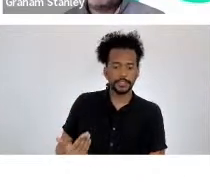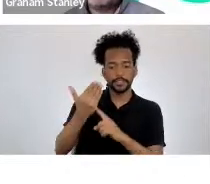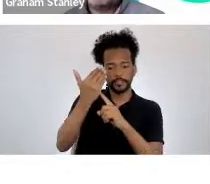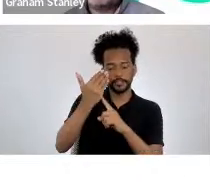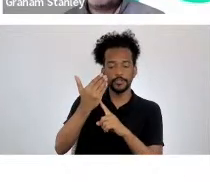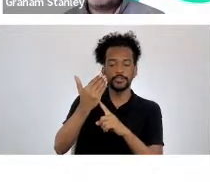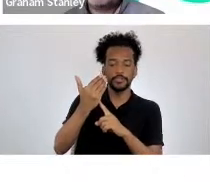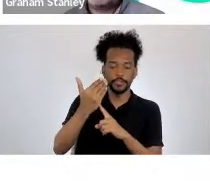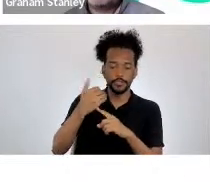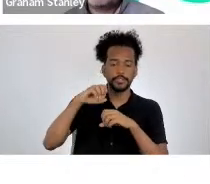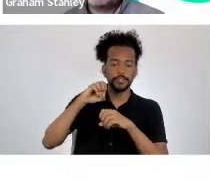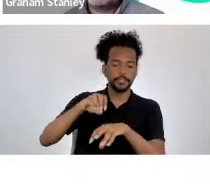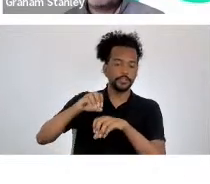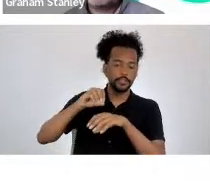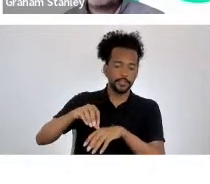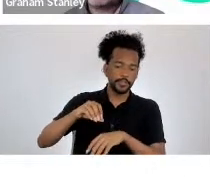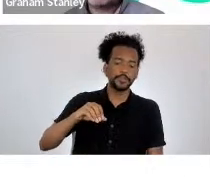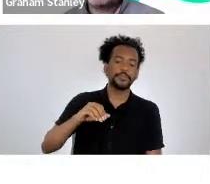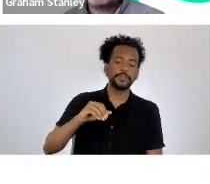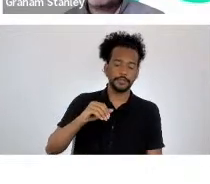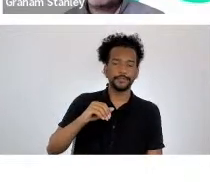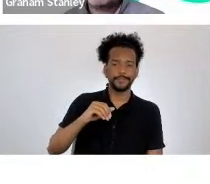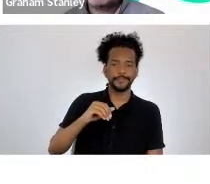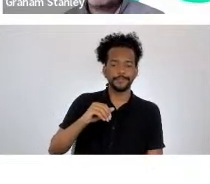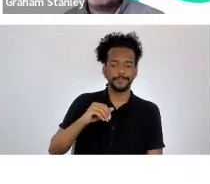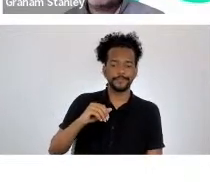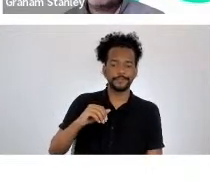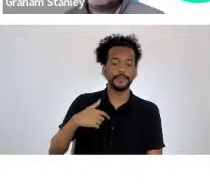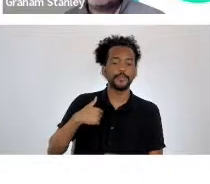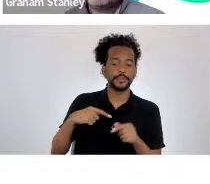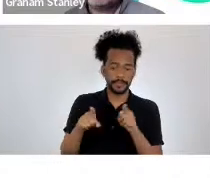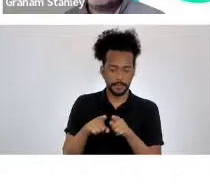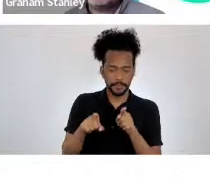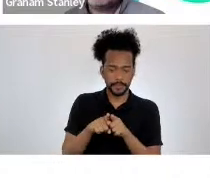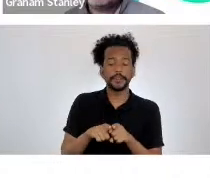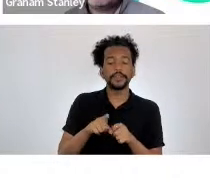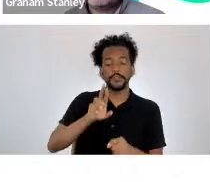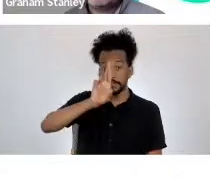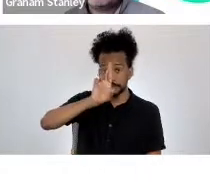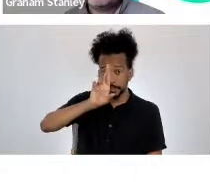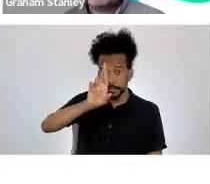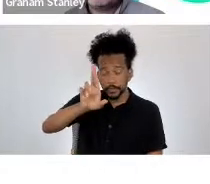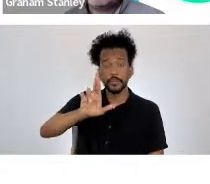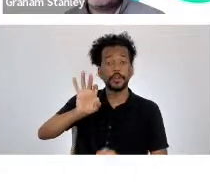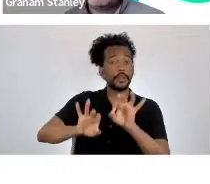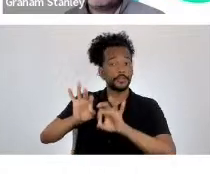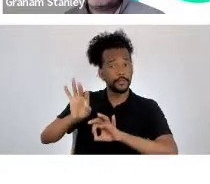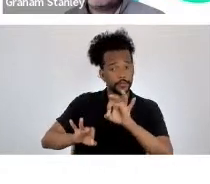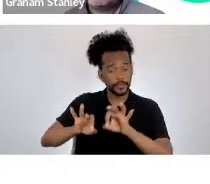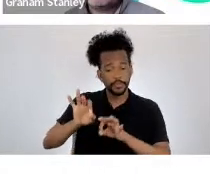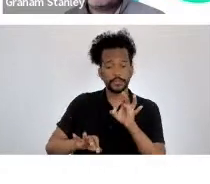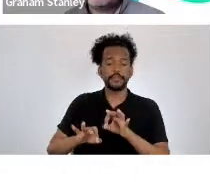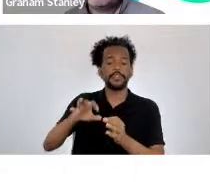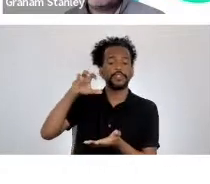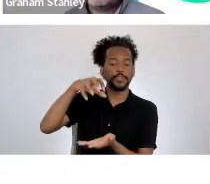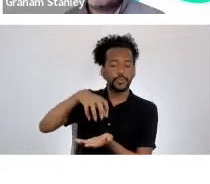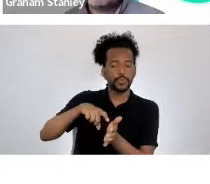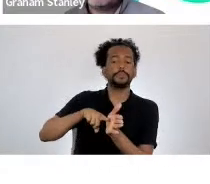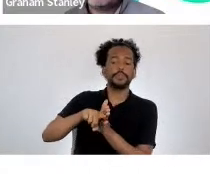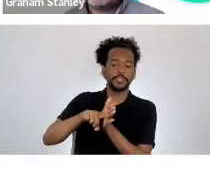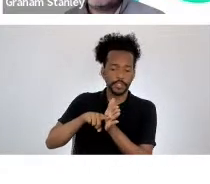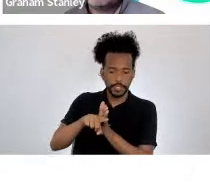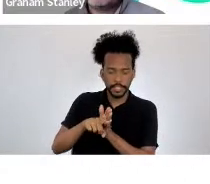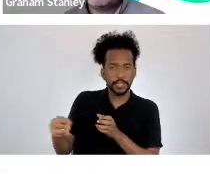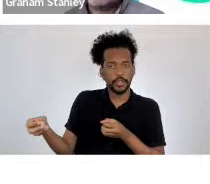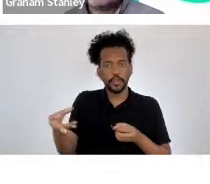University, and I'm also the Executive Director of the Research Institute for Digital Innovation in Learning at